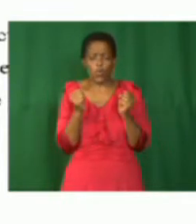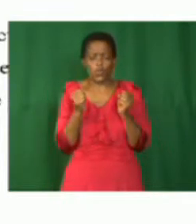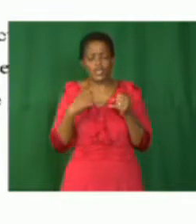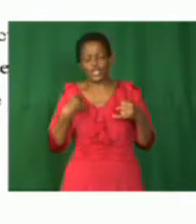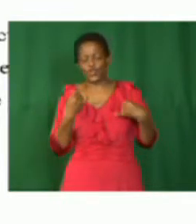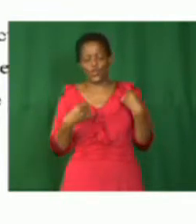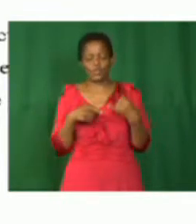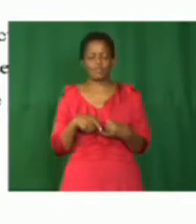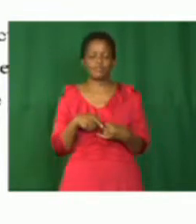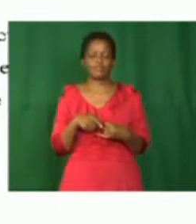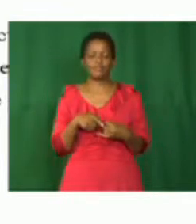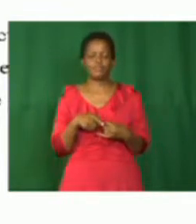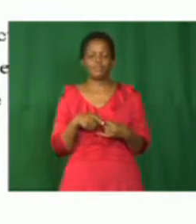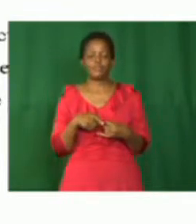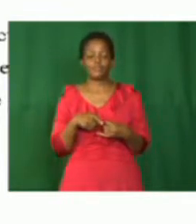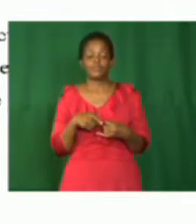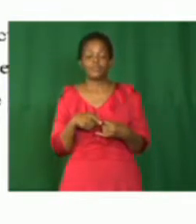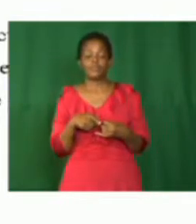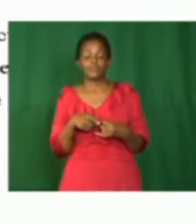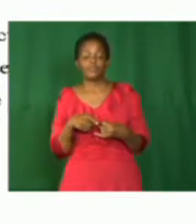On that winter's night,